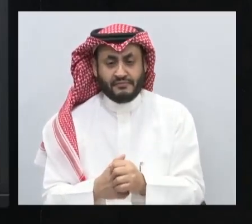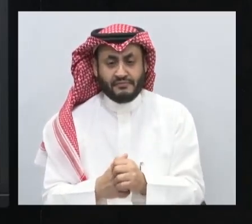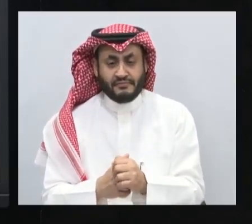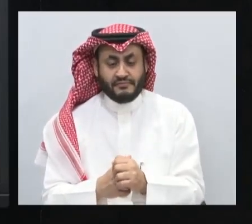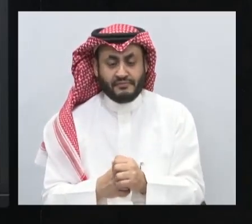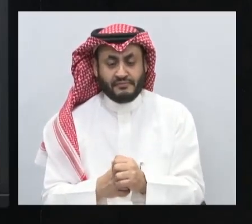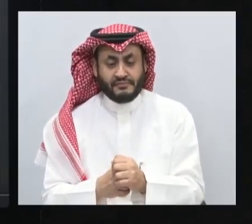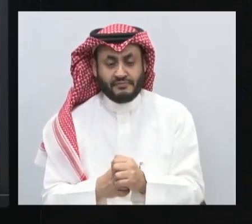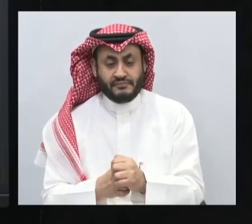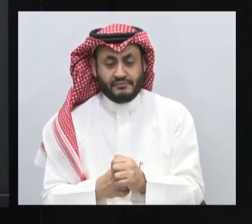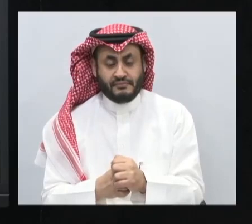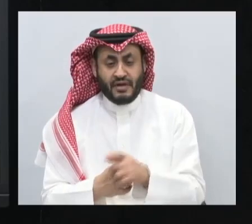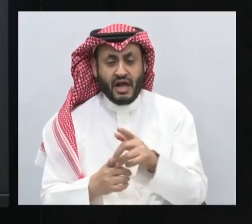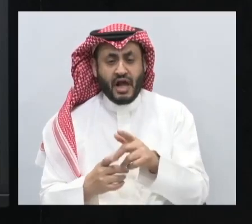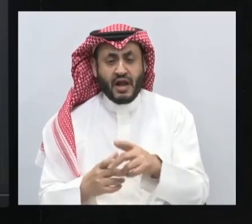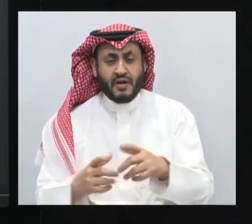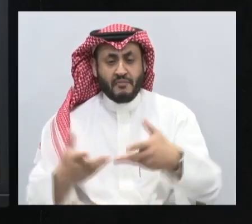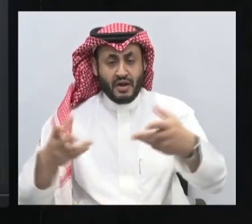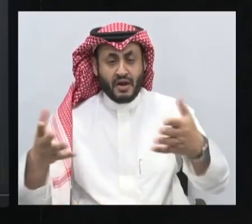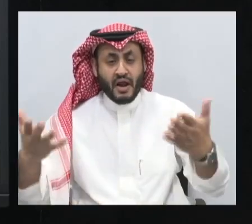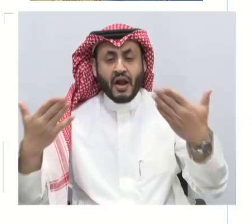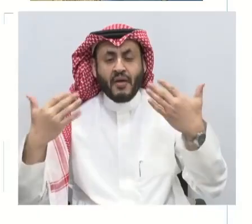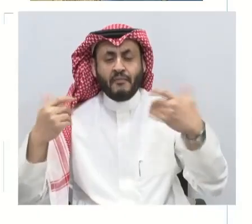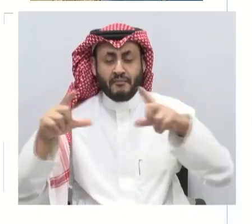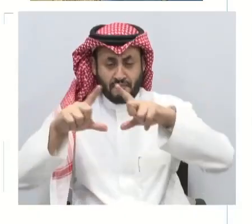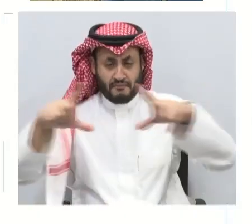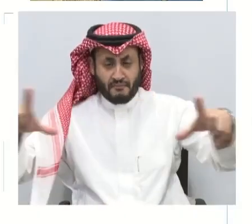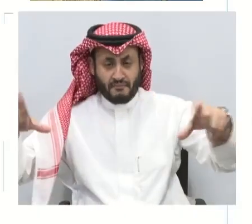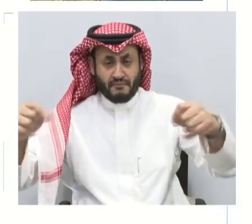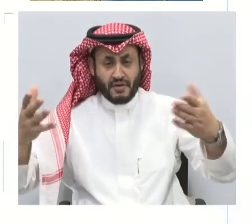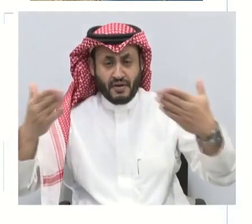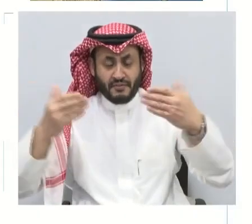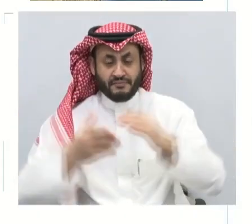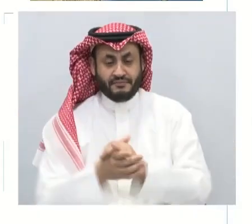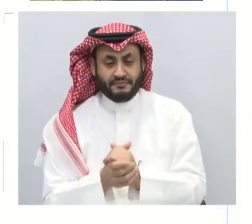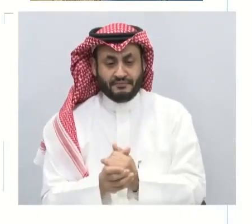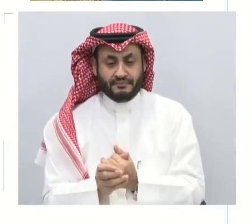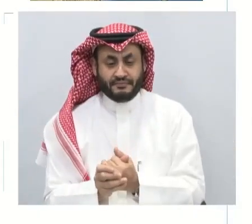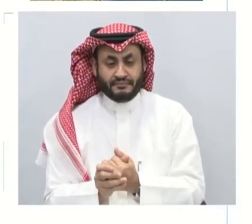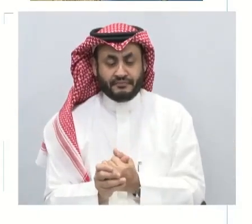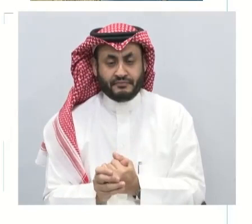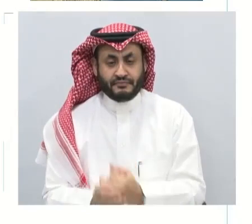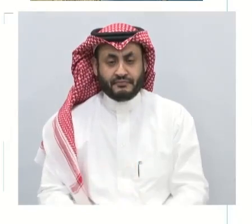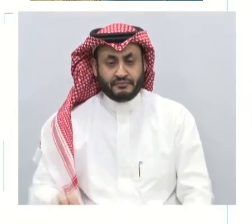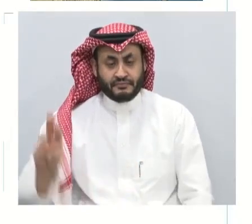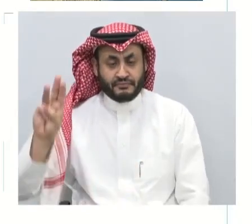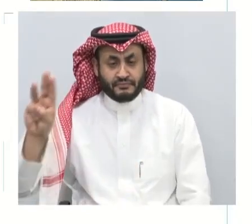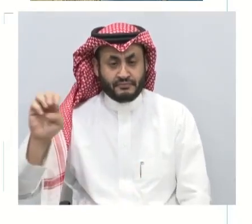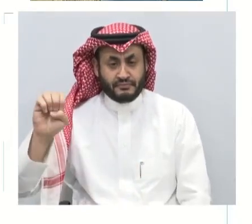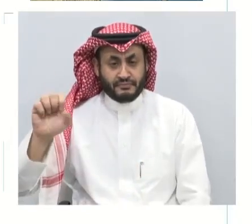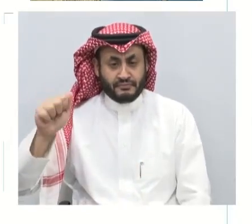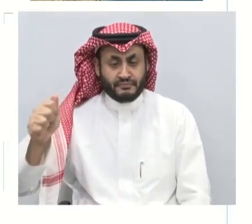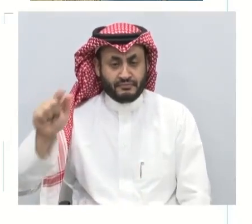to weather broadcast, okay, forecast. The weather forecast here, you can see Ned